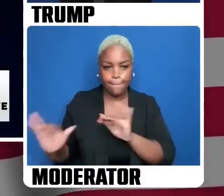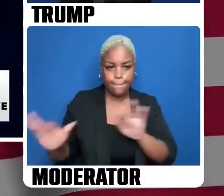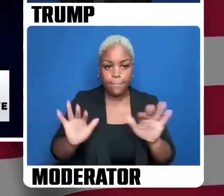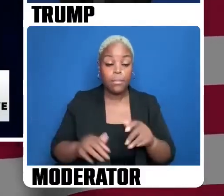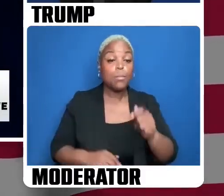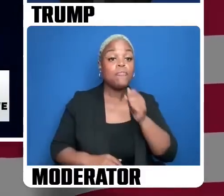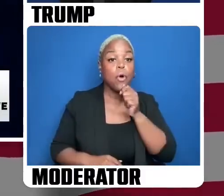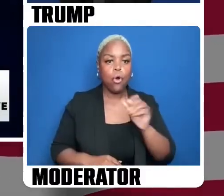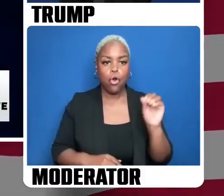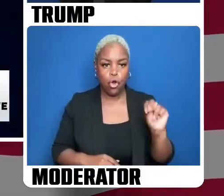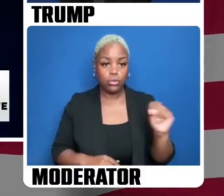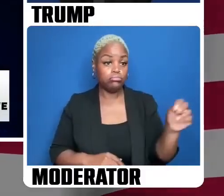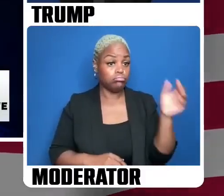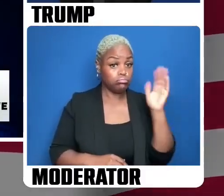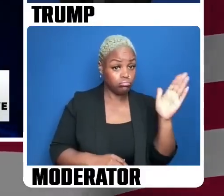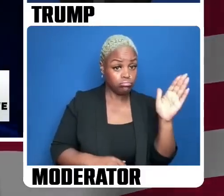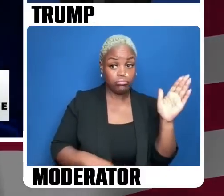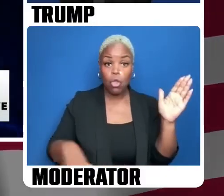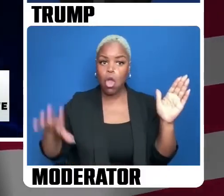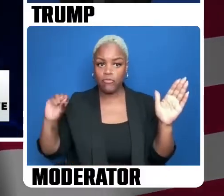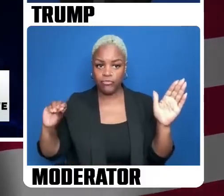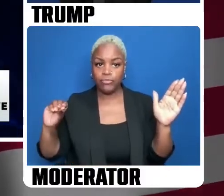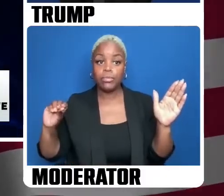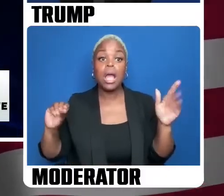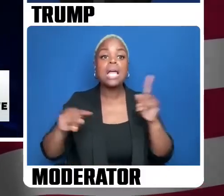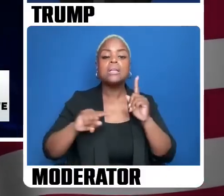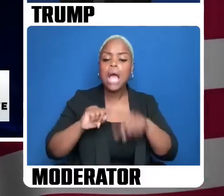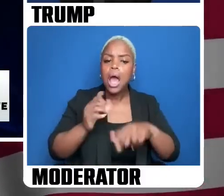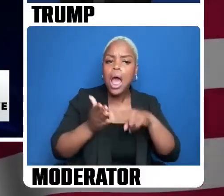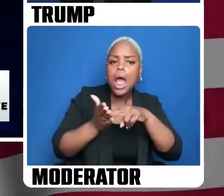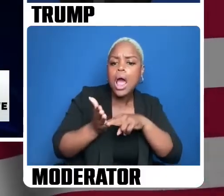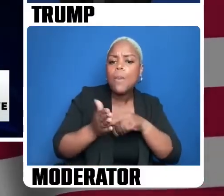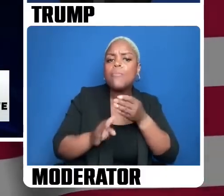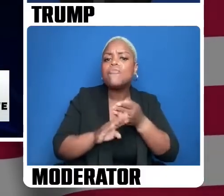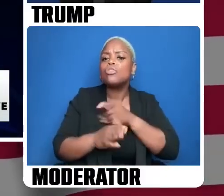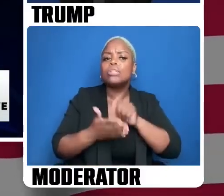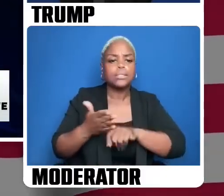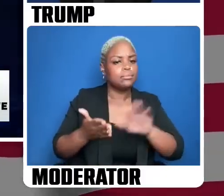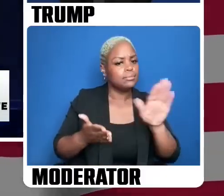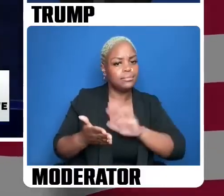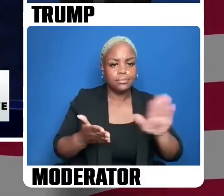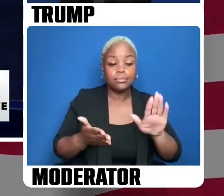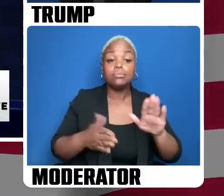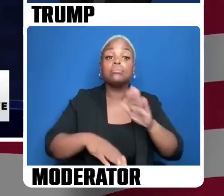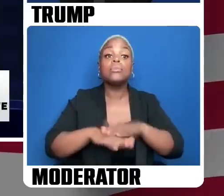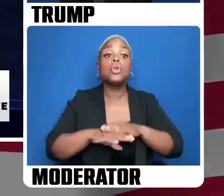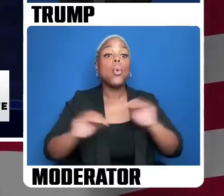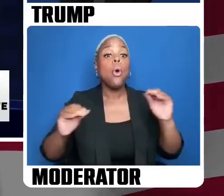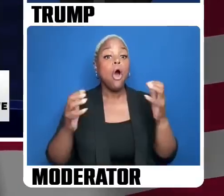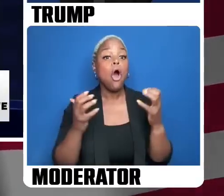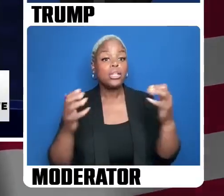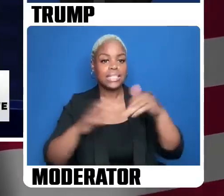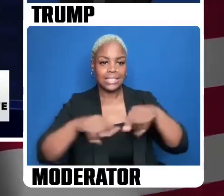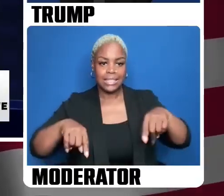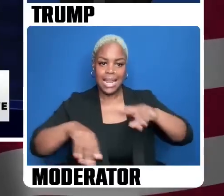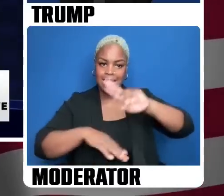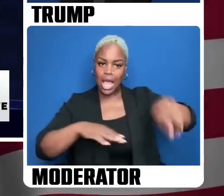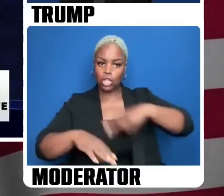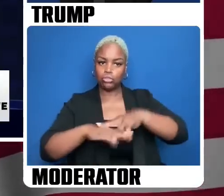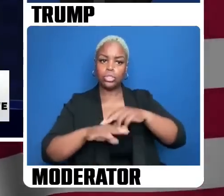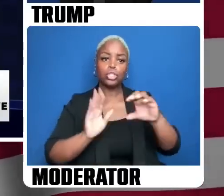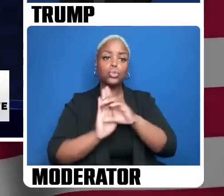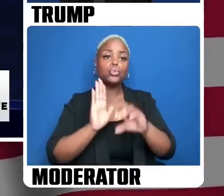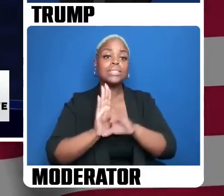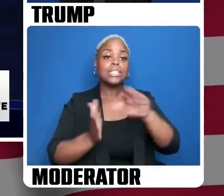No pre-written notes allowed. There is no audience here tonight in this hall at the National Constitution Center. This is an intimate setting for 2